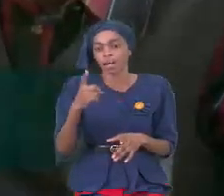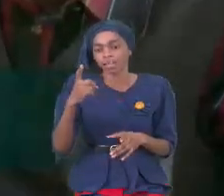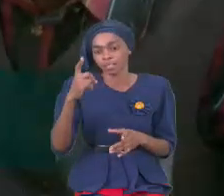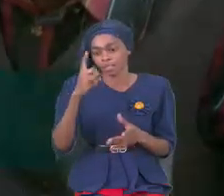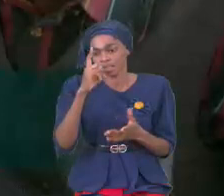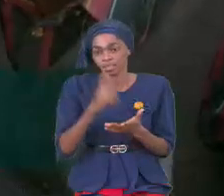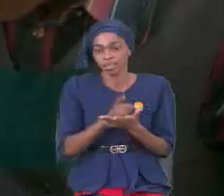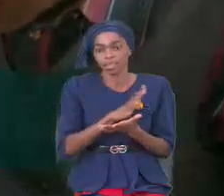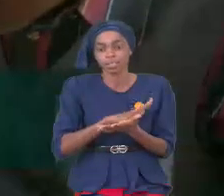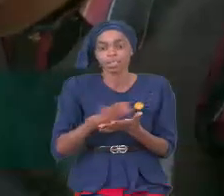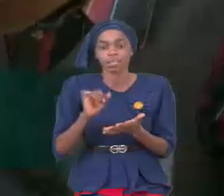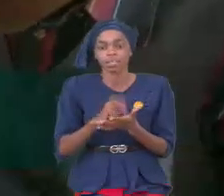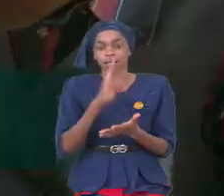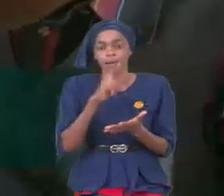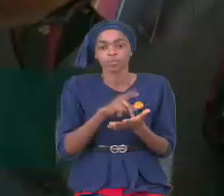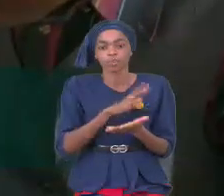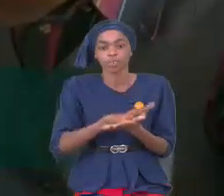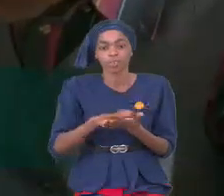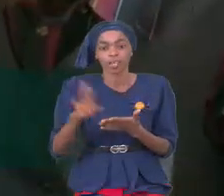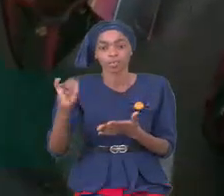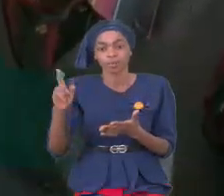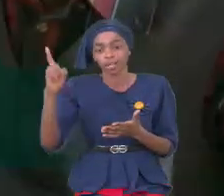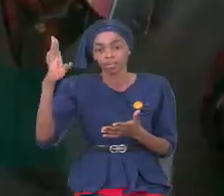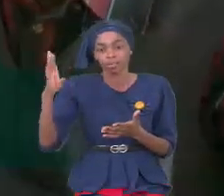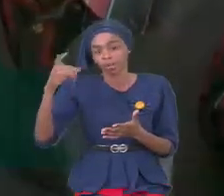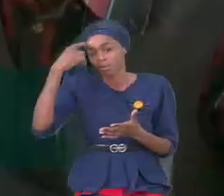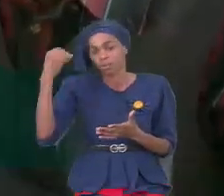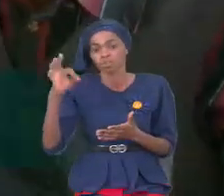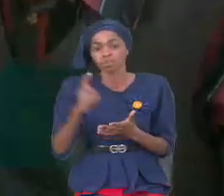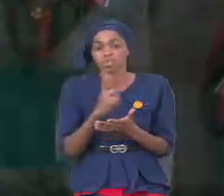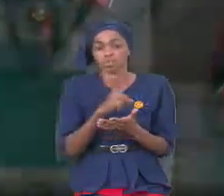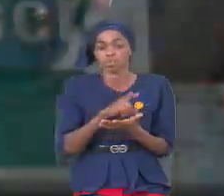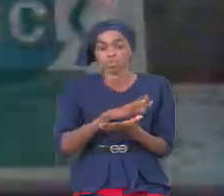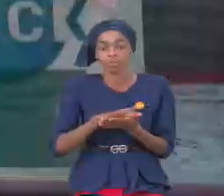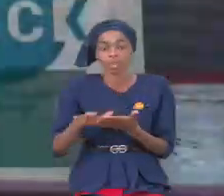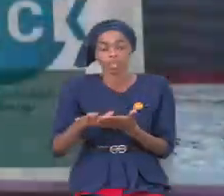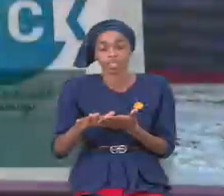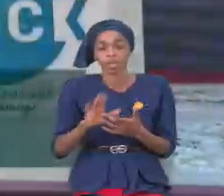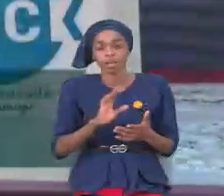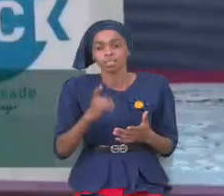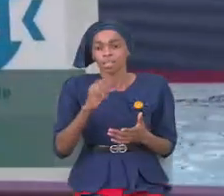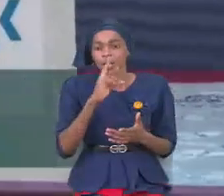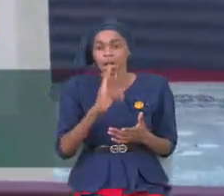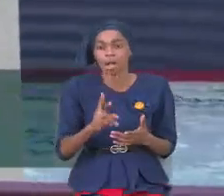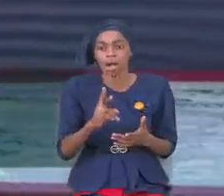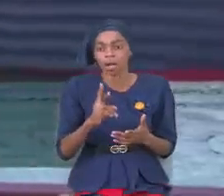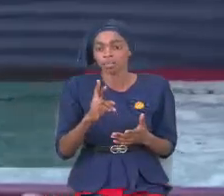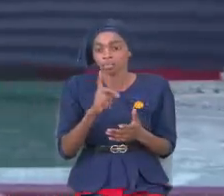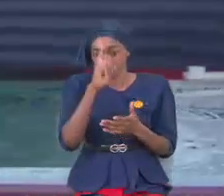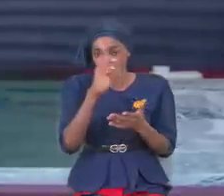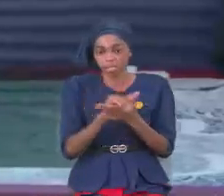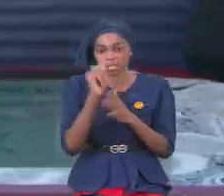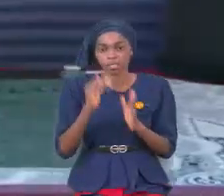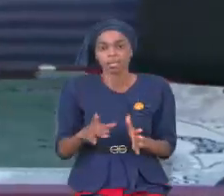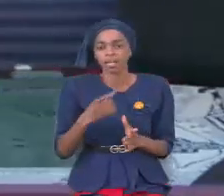their souls, they are saints. There are saints that are practical, and you can tell. Look at their lives, hear